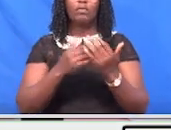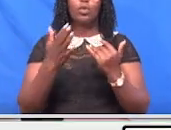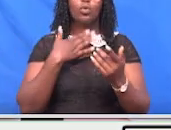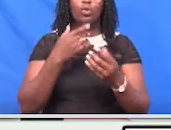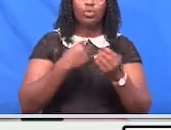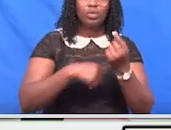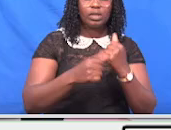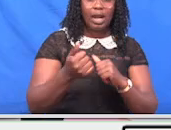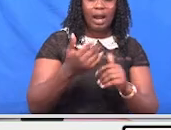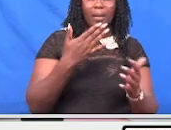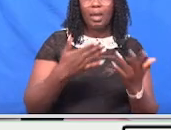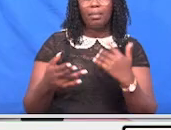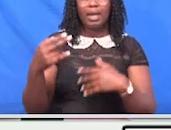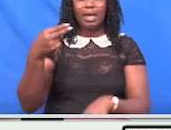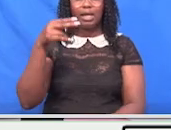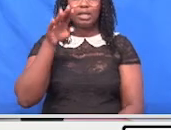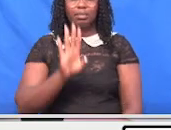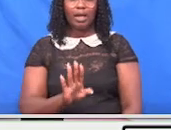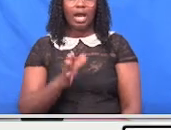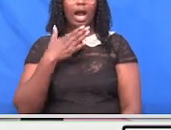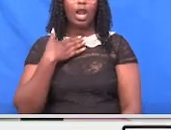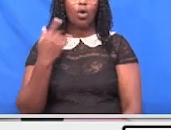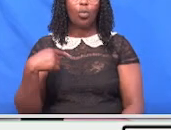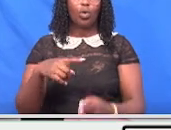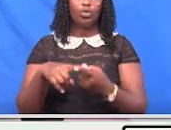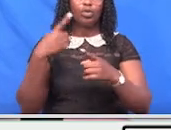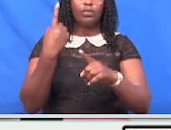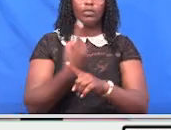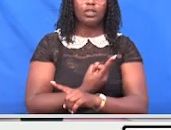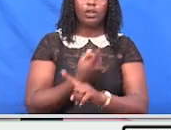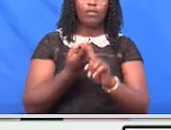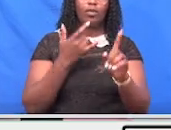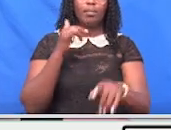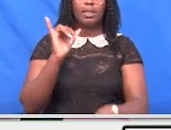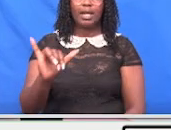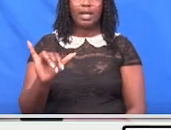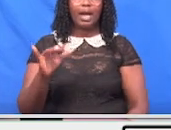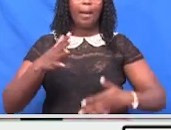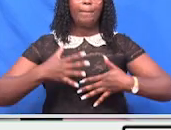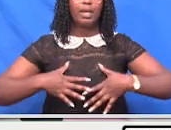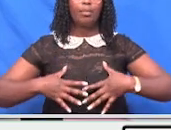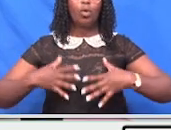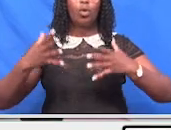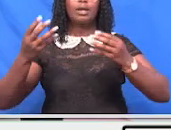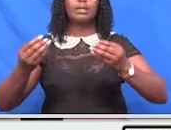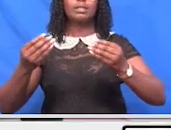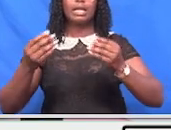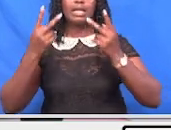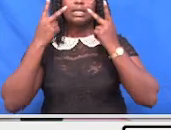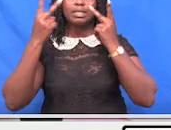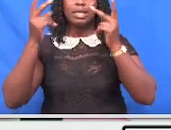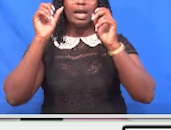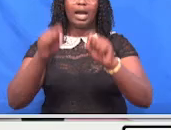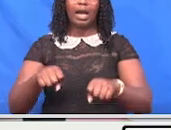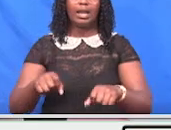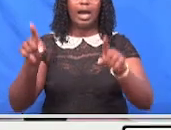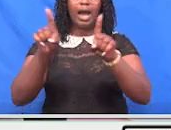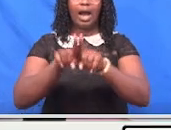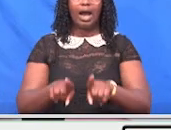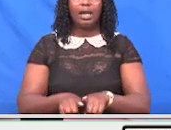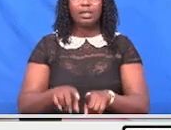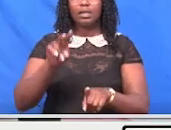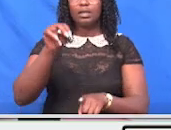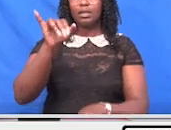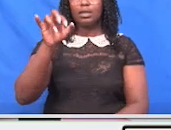probably HB, I want to distinguish it from those ones. So people could quickly see Nyaringita, probably with your face if